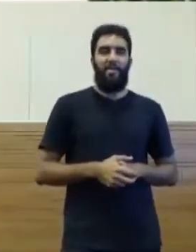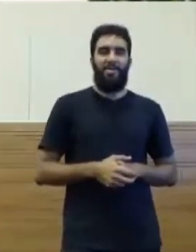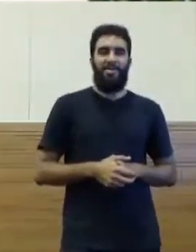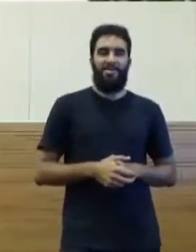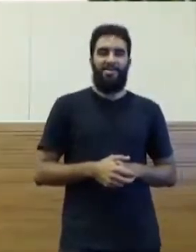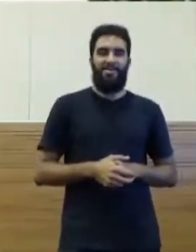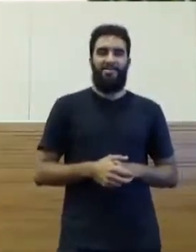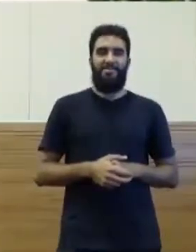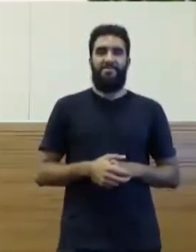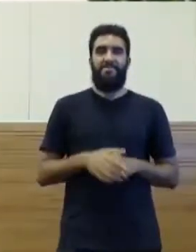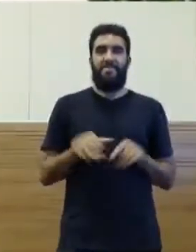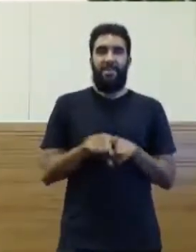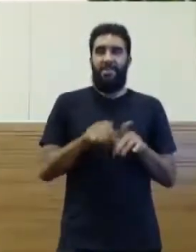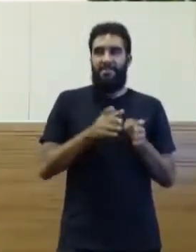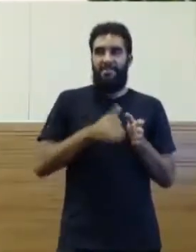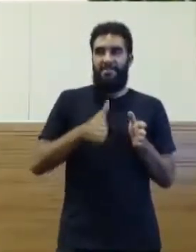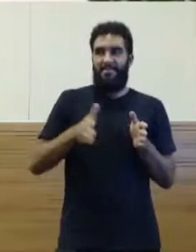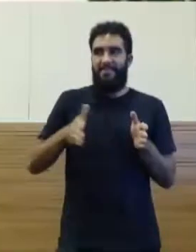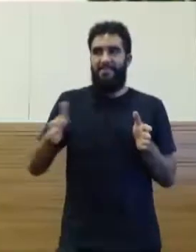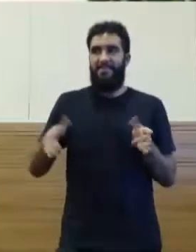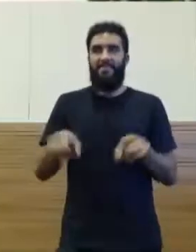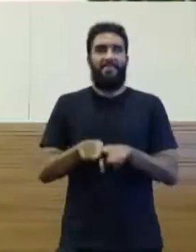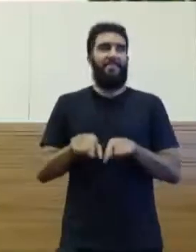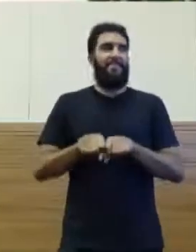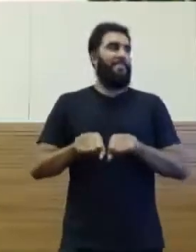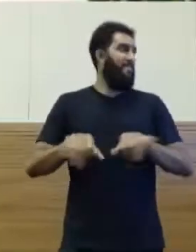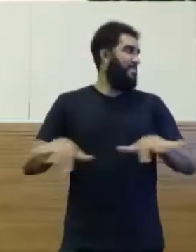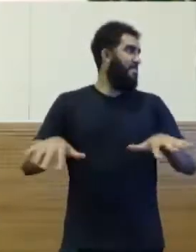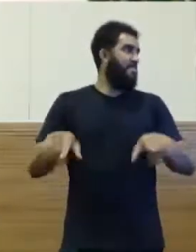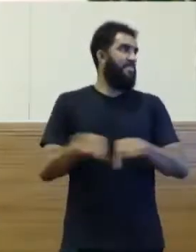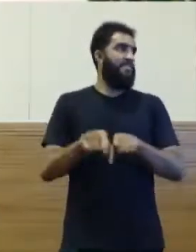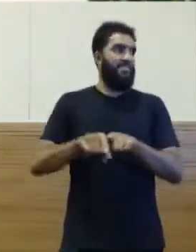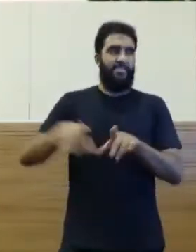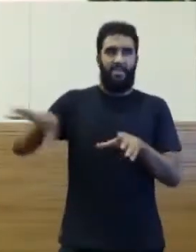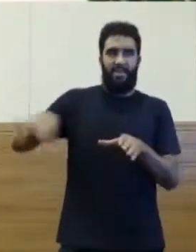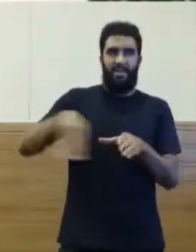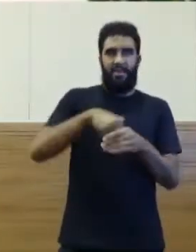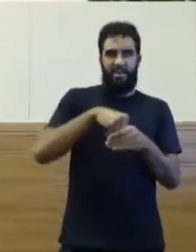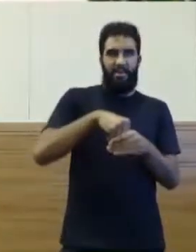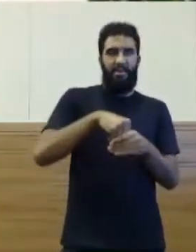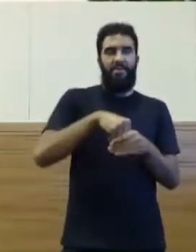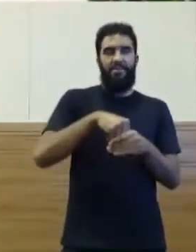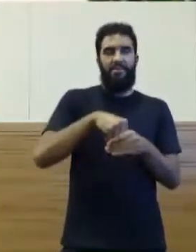The evaluation of the process, the materials,